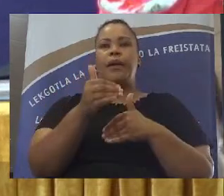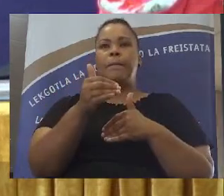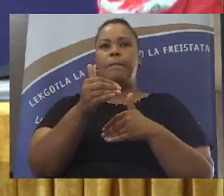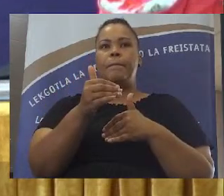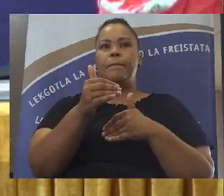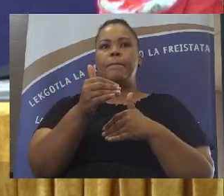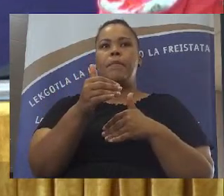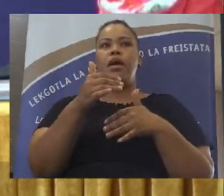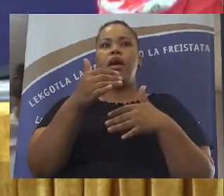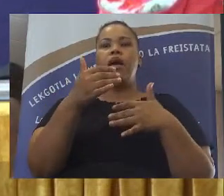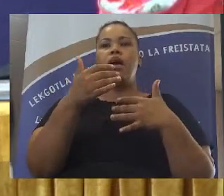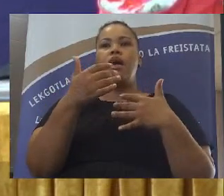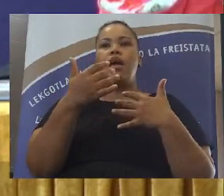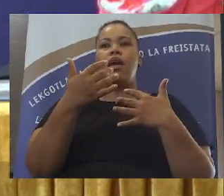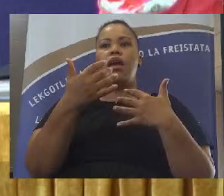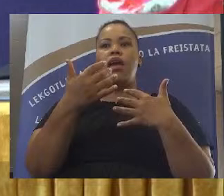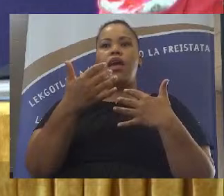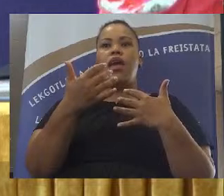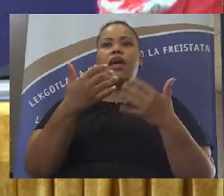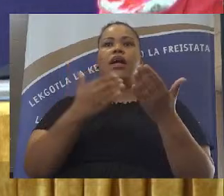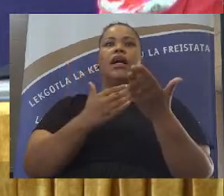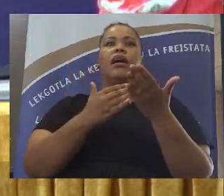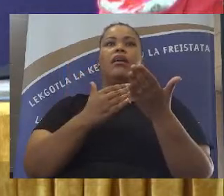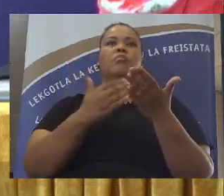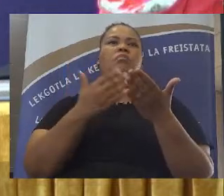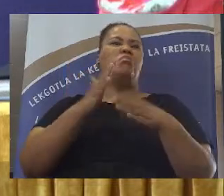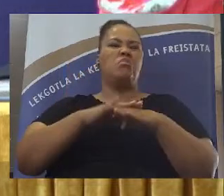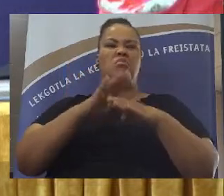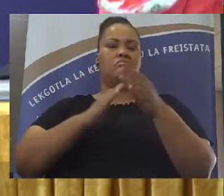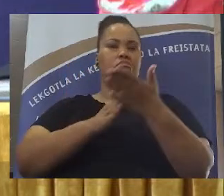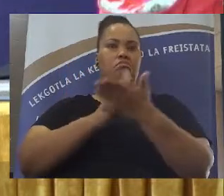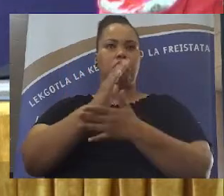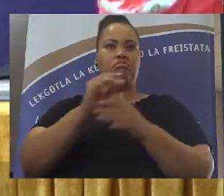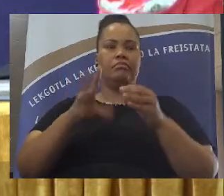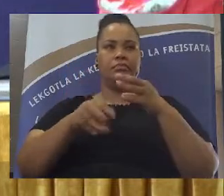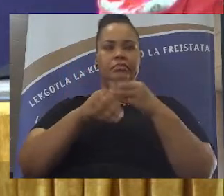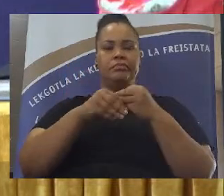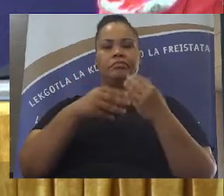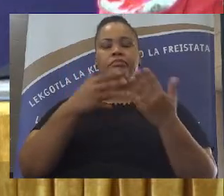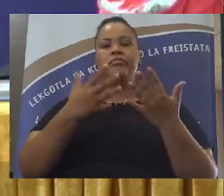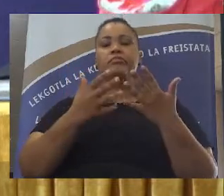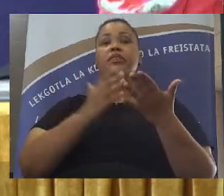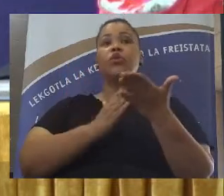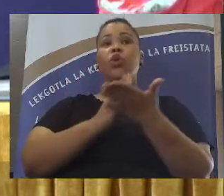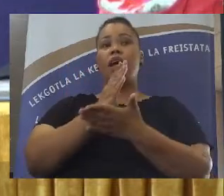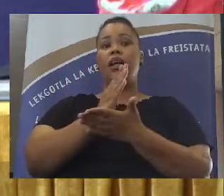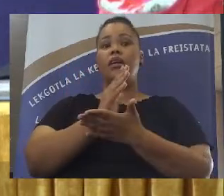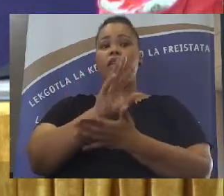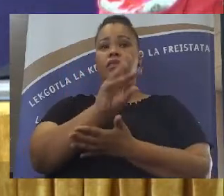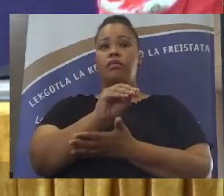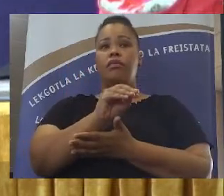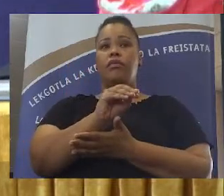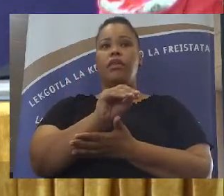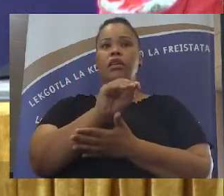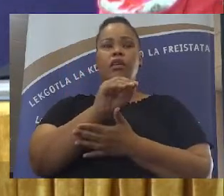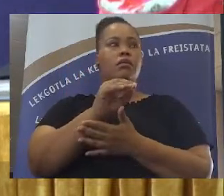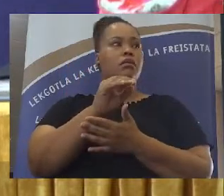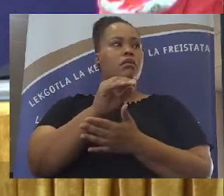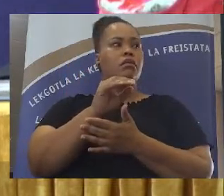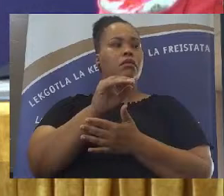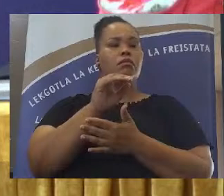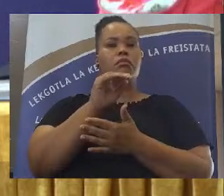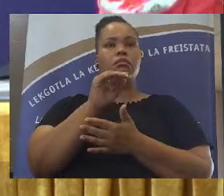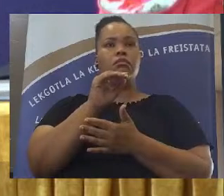and condition of the petroleum right. This means that if you have been granted with a right, it's not guaranteed that